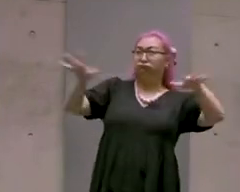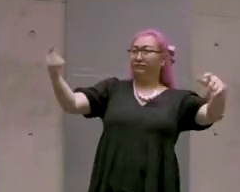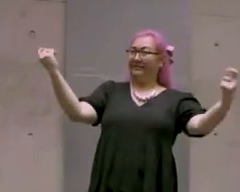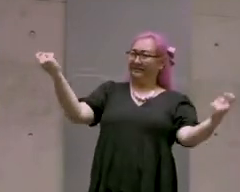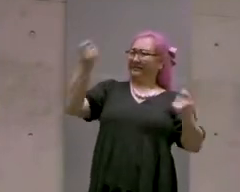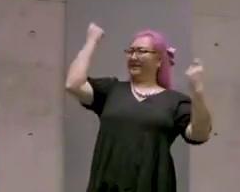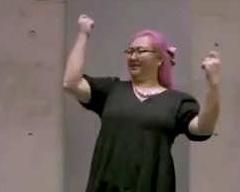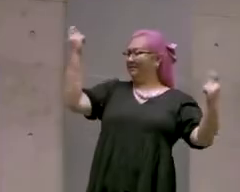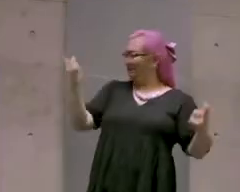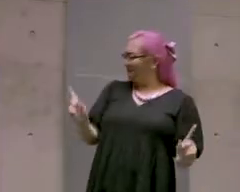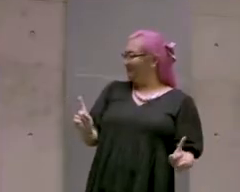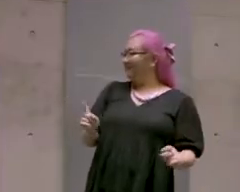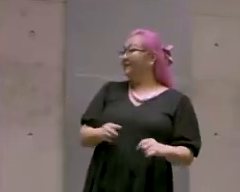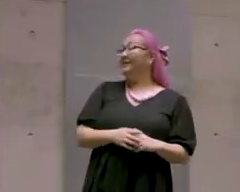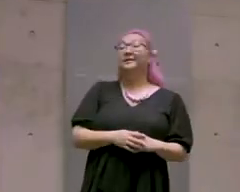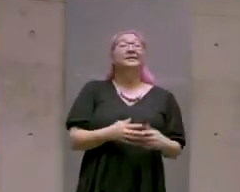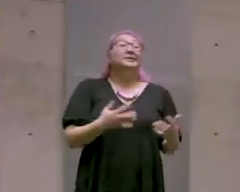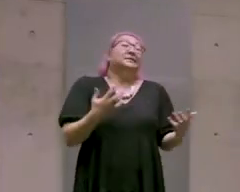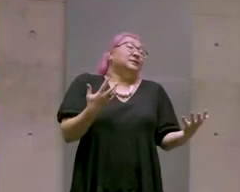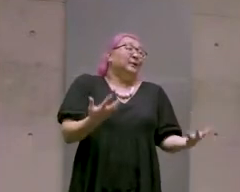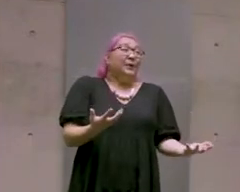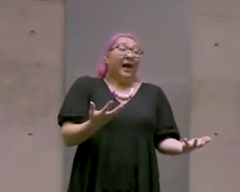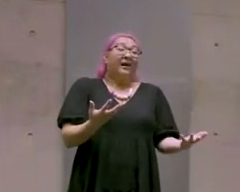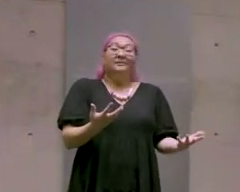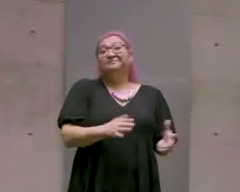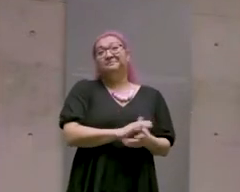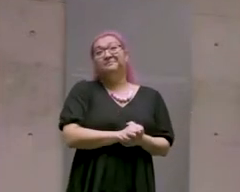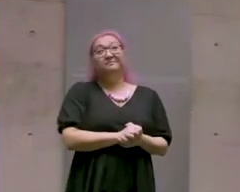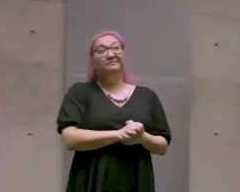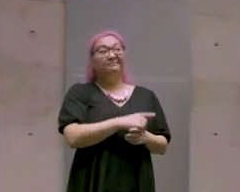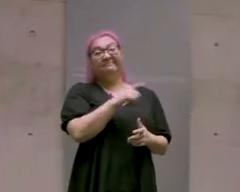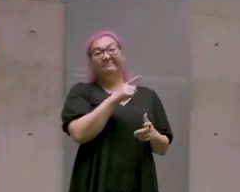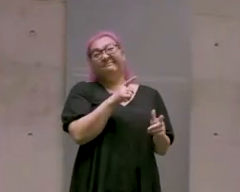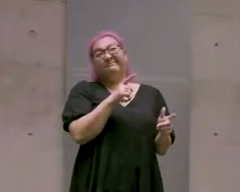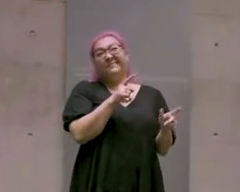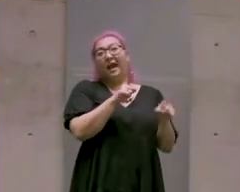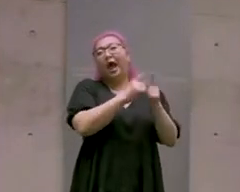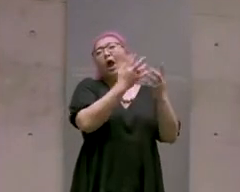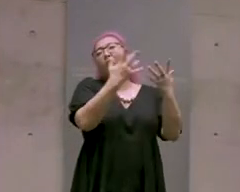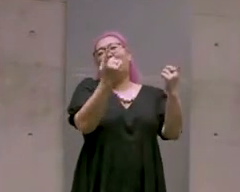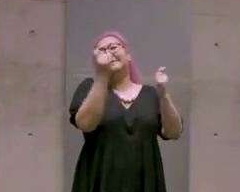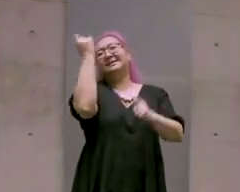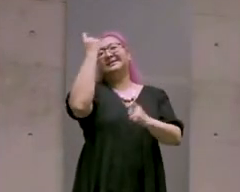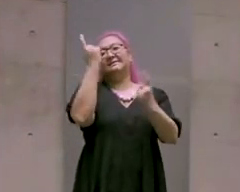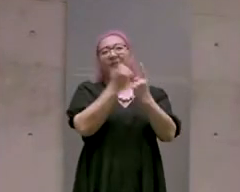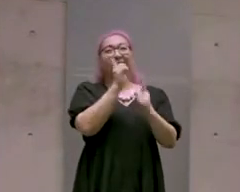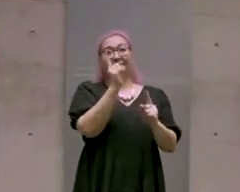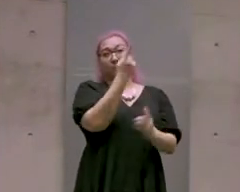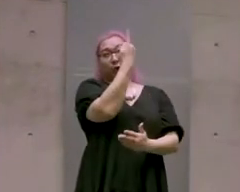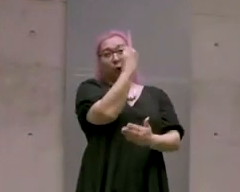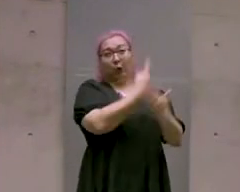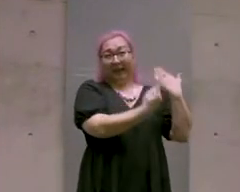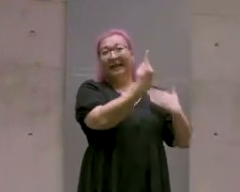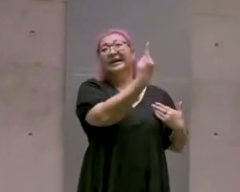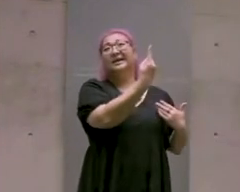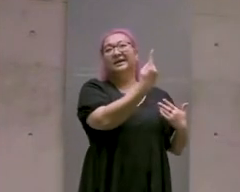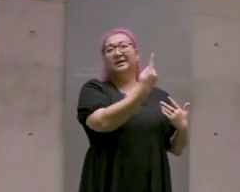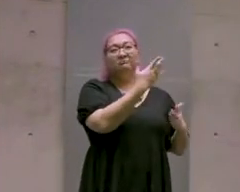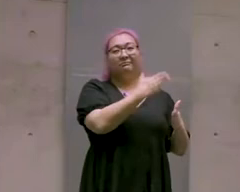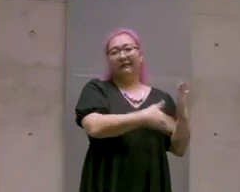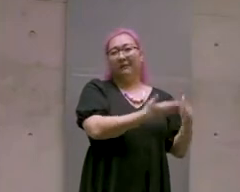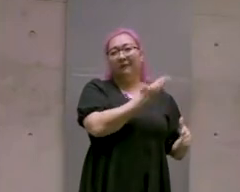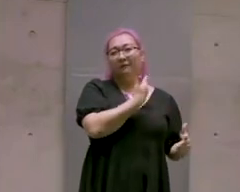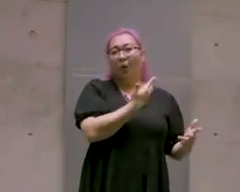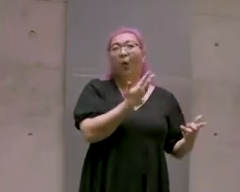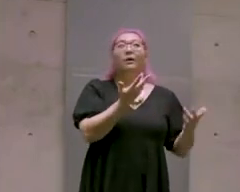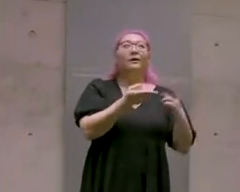that... I think, as is often the case, it was unique. I think there were other games that had just been rectangles. And if you don't know what Thomas Was Alone